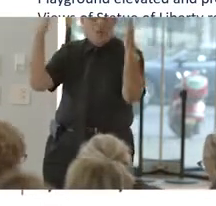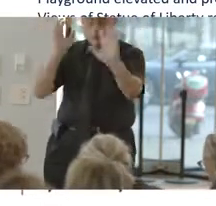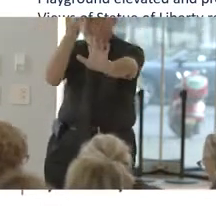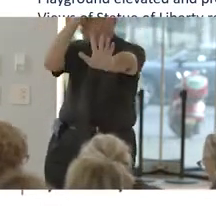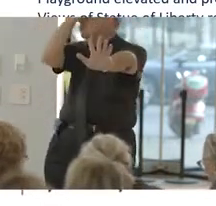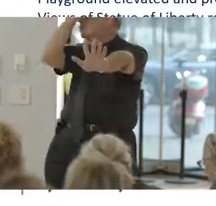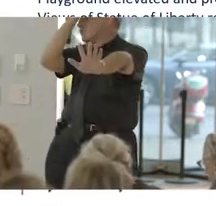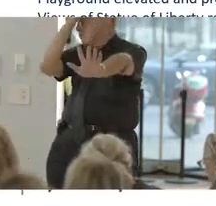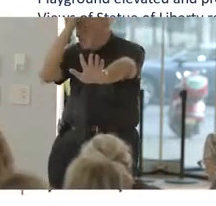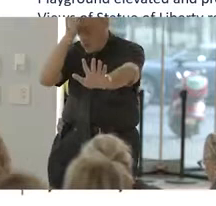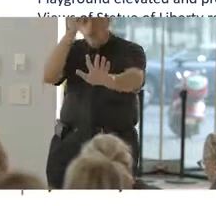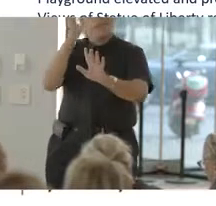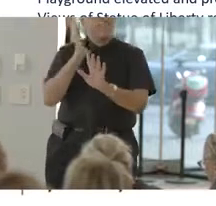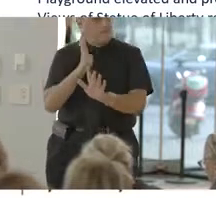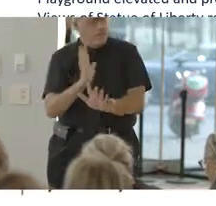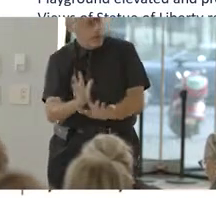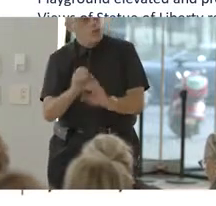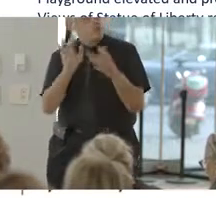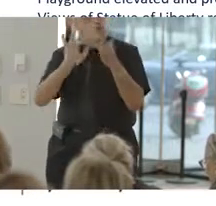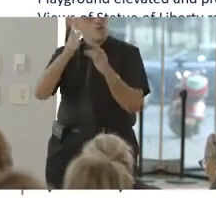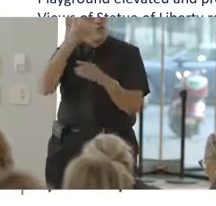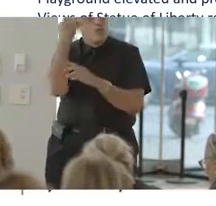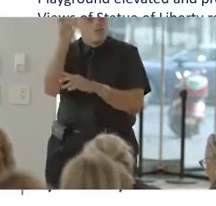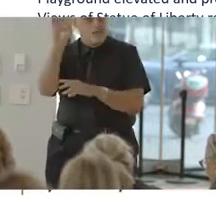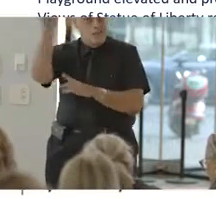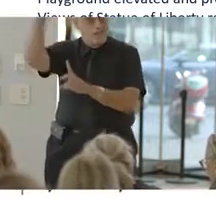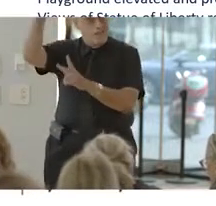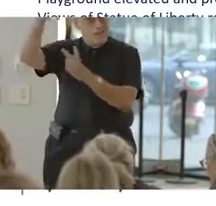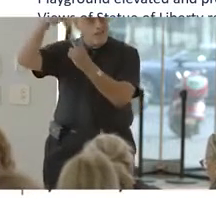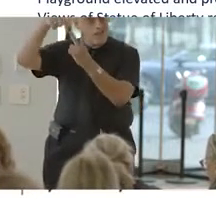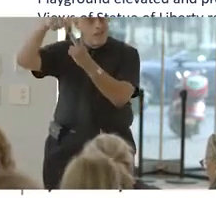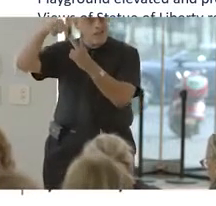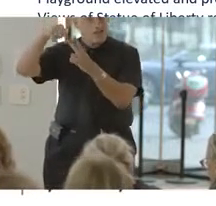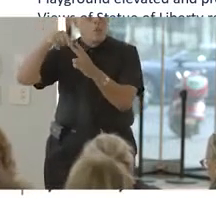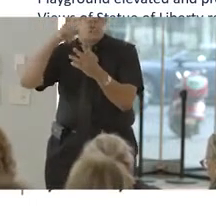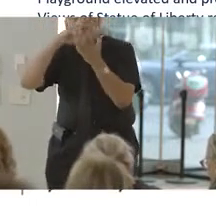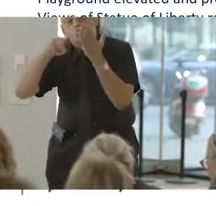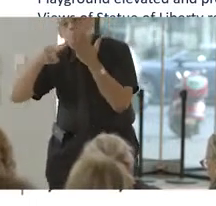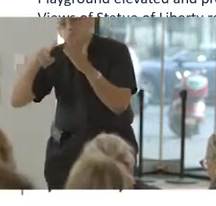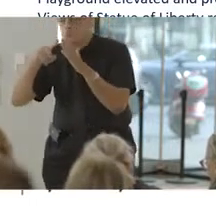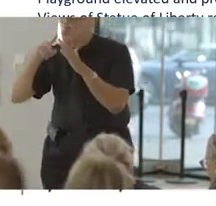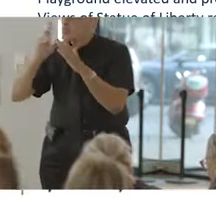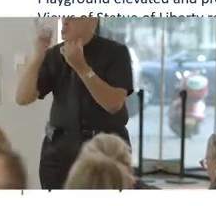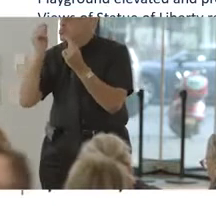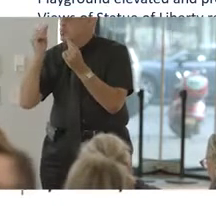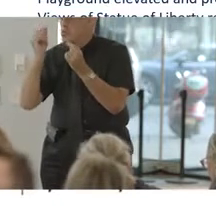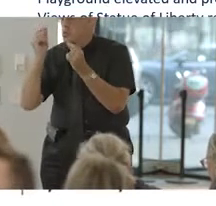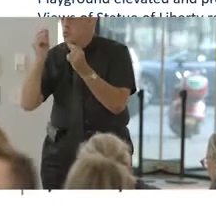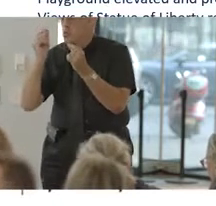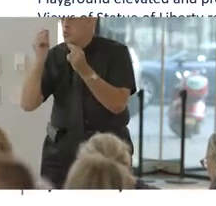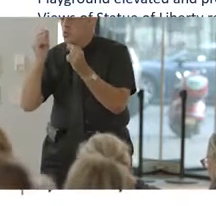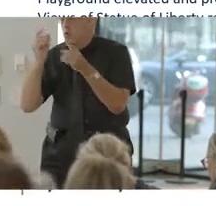terminals. So Reach 4B alternative looks at basically this will potentially have to